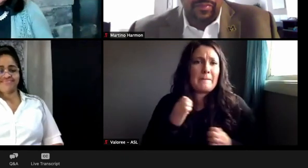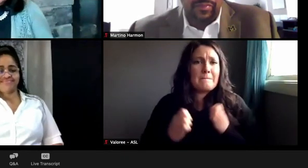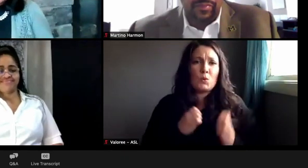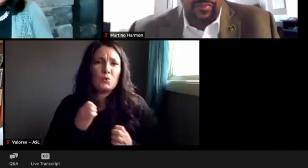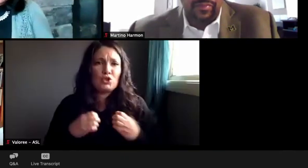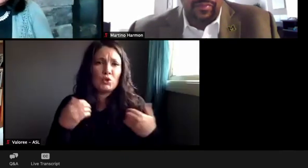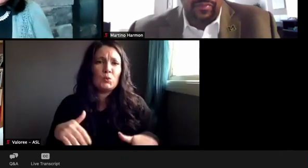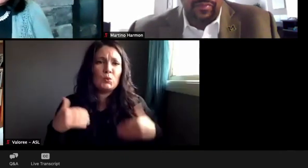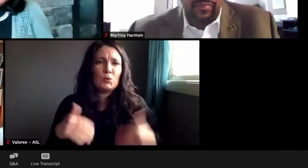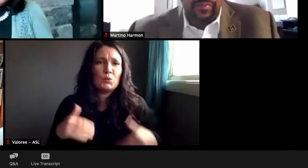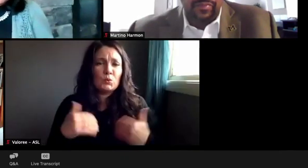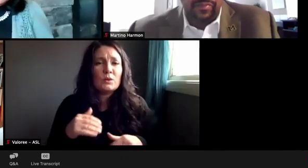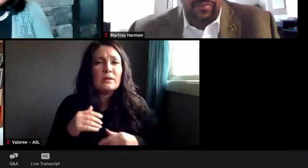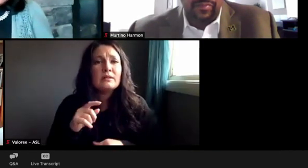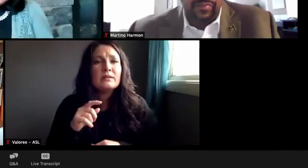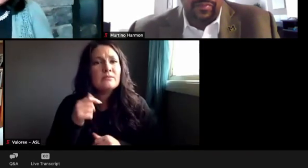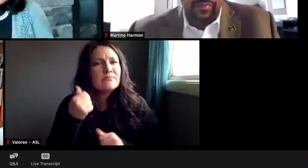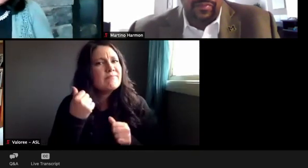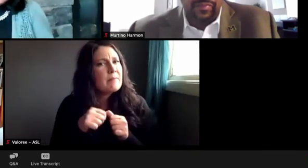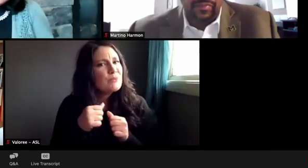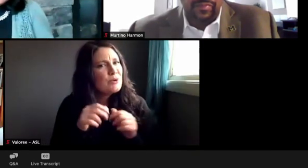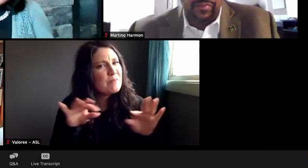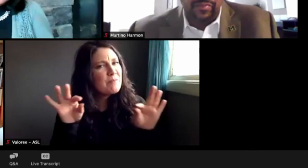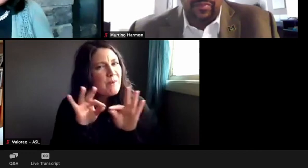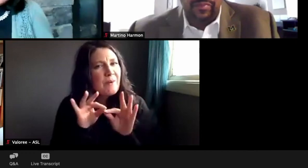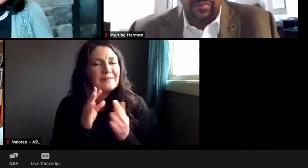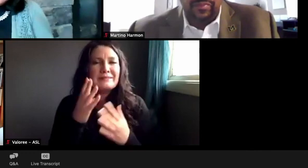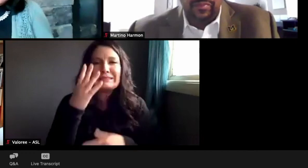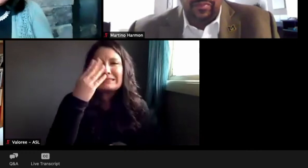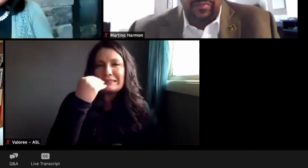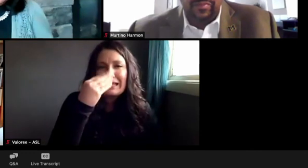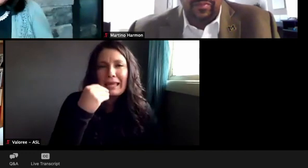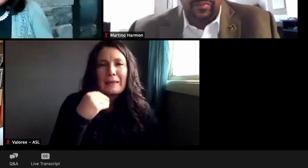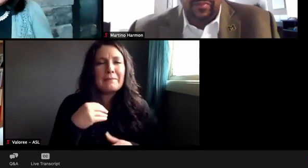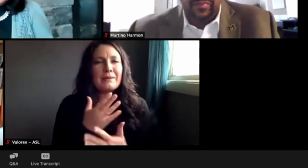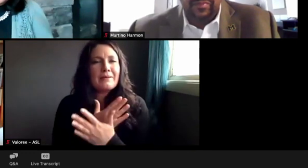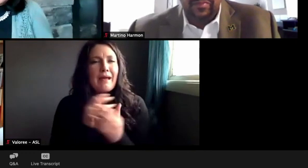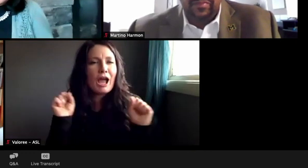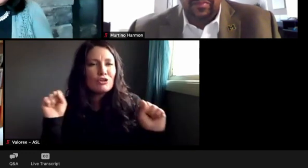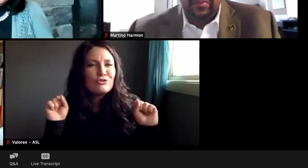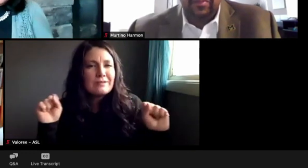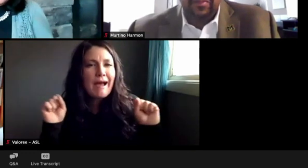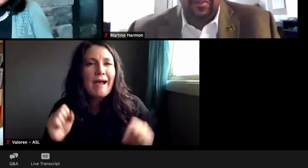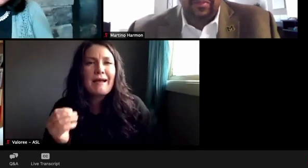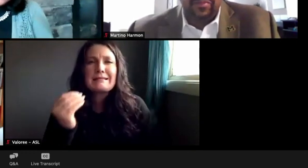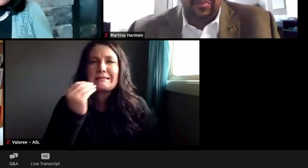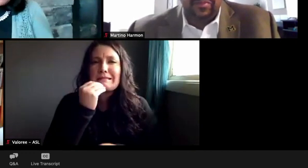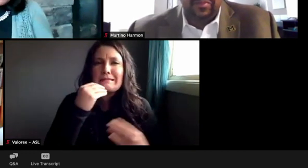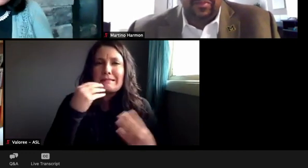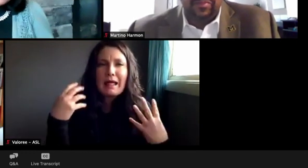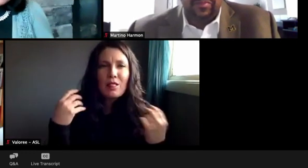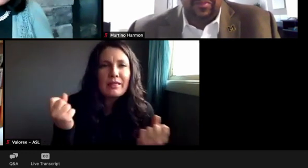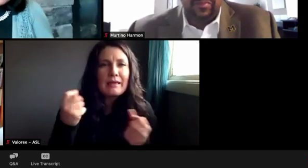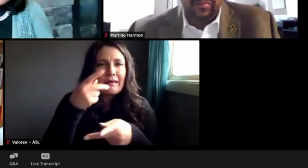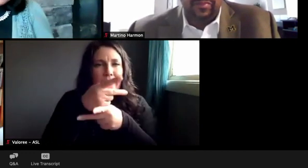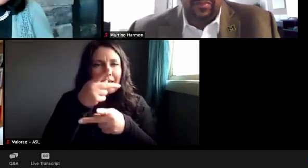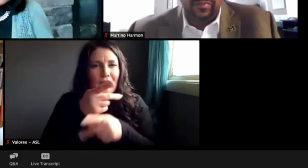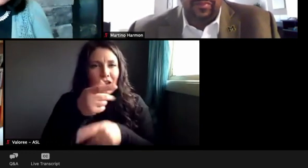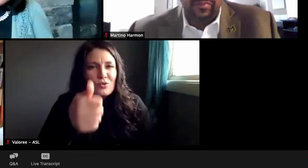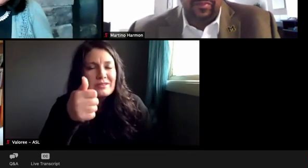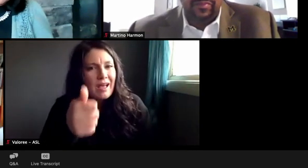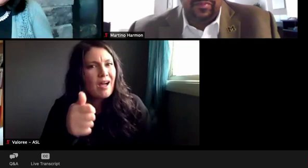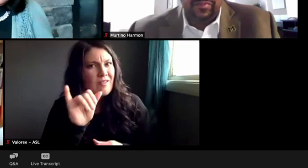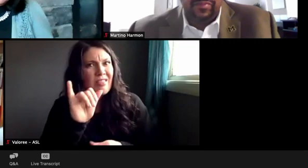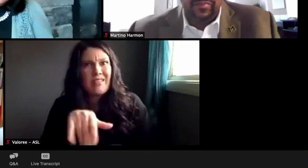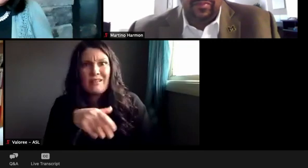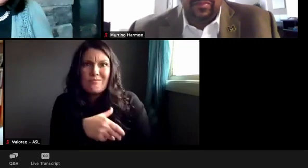of sticking to the basics: sleep, exercise, diet, and take good care of yourself through healthy daily routines. Routines can